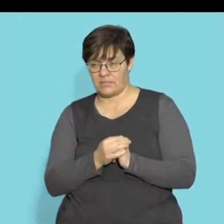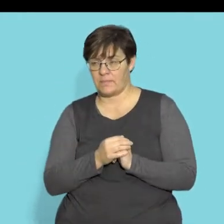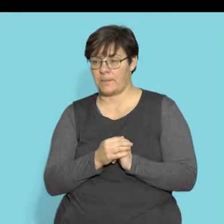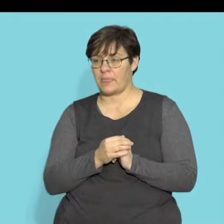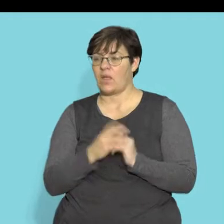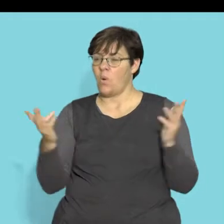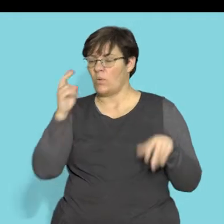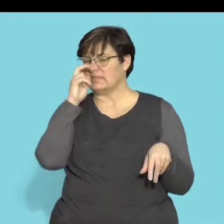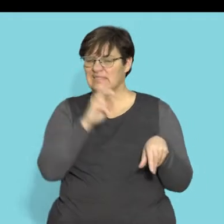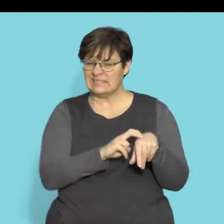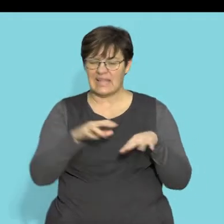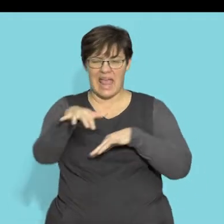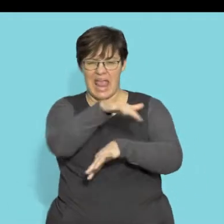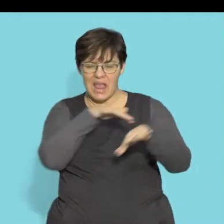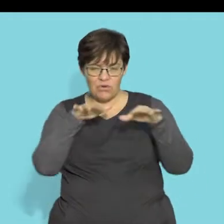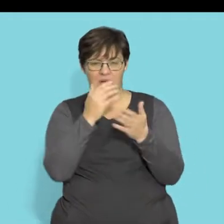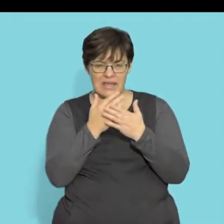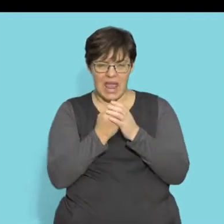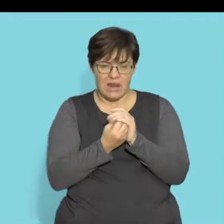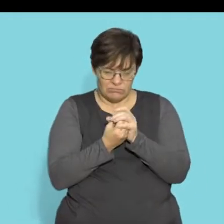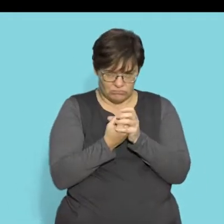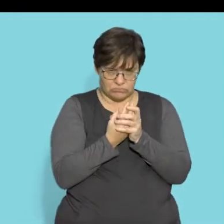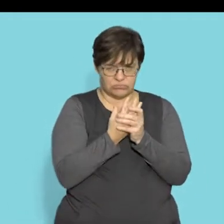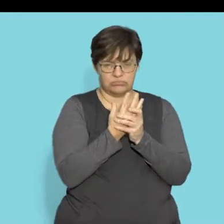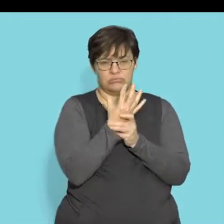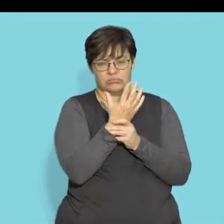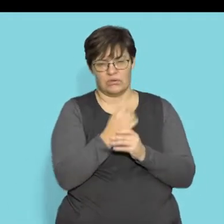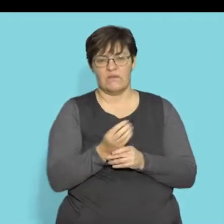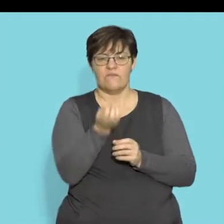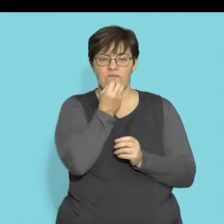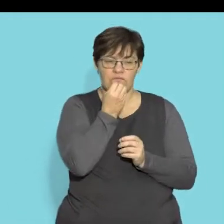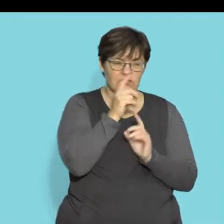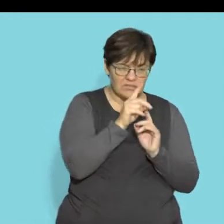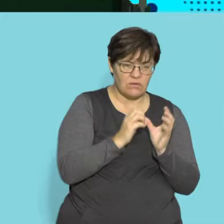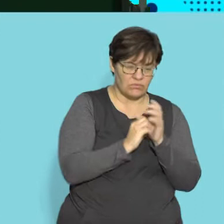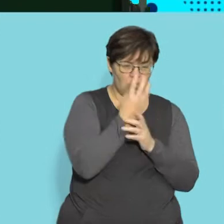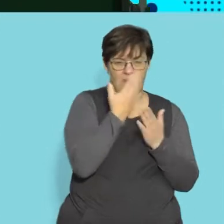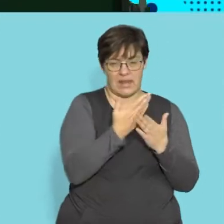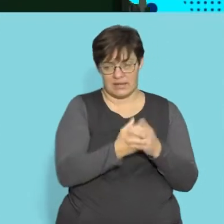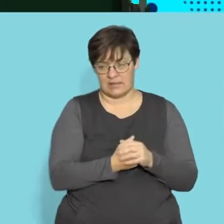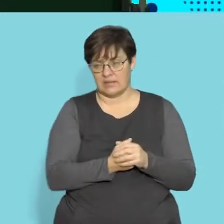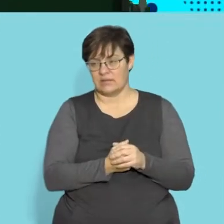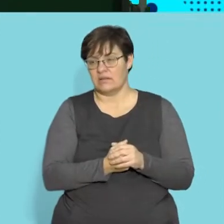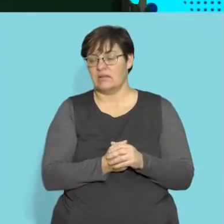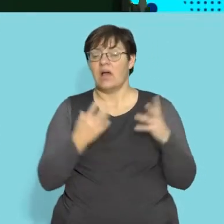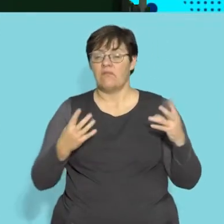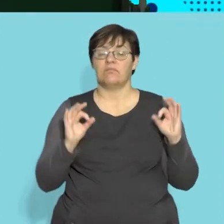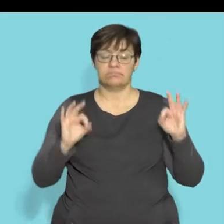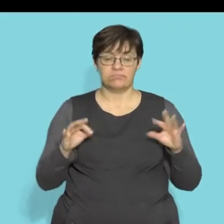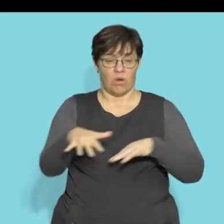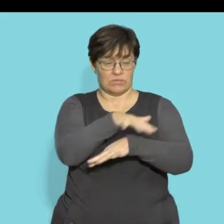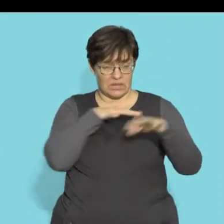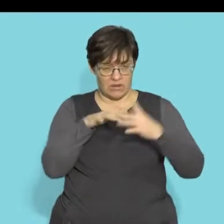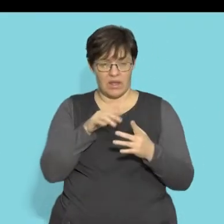has all the necessary conditions for it to be able to reproduce, the nutrients for it to be able to grow. Given the right conditions,